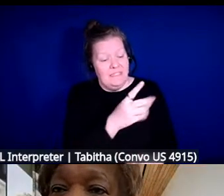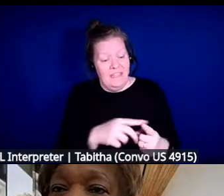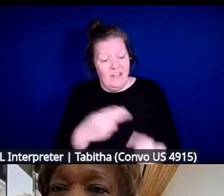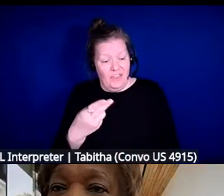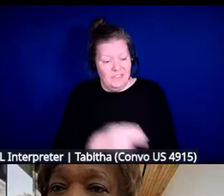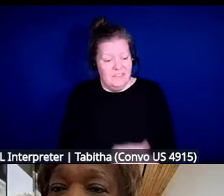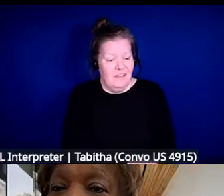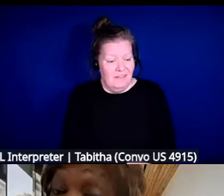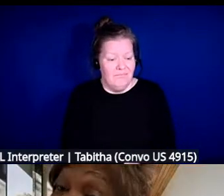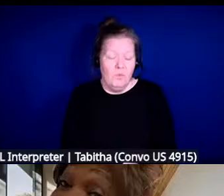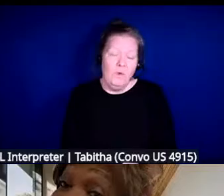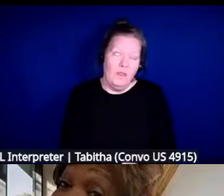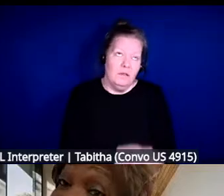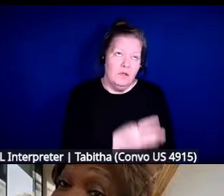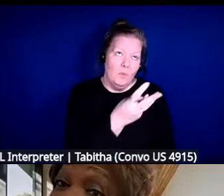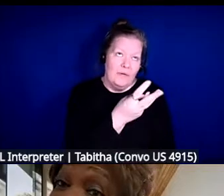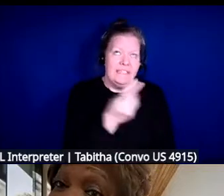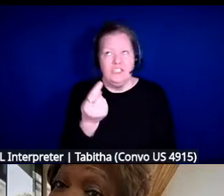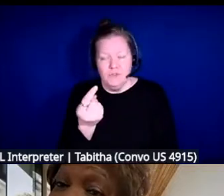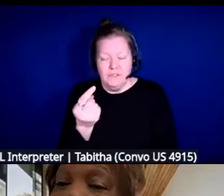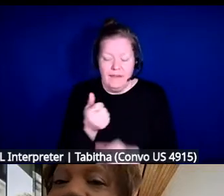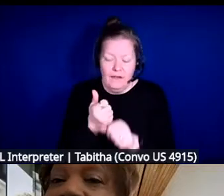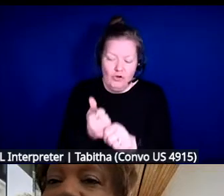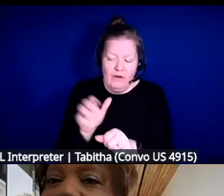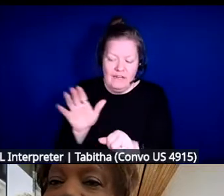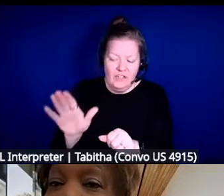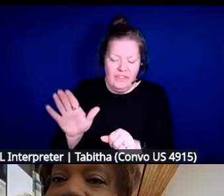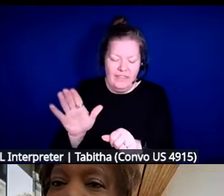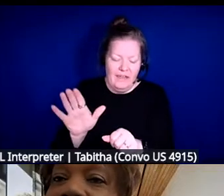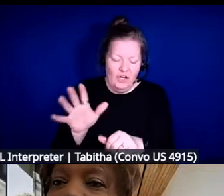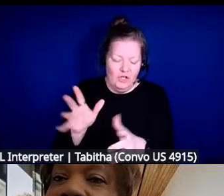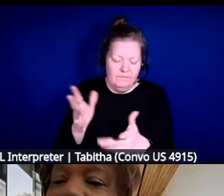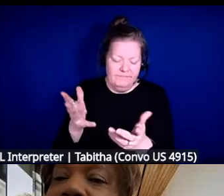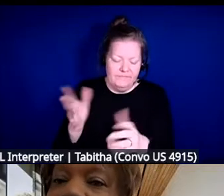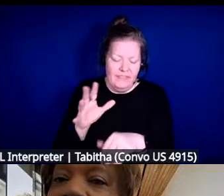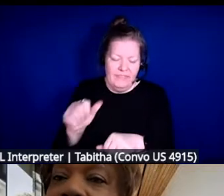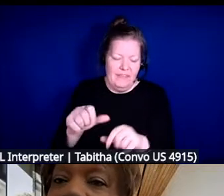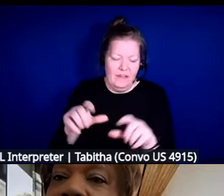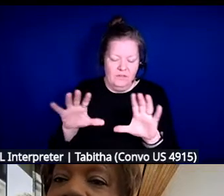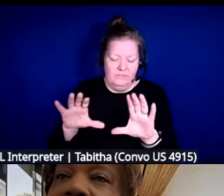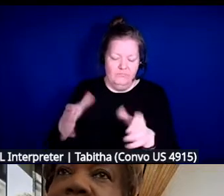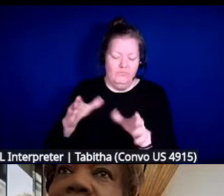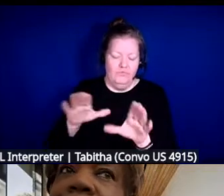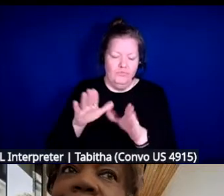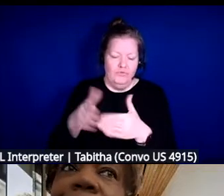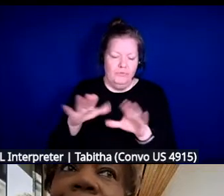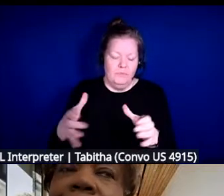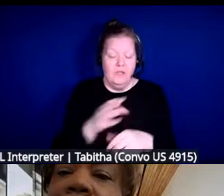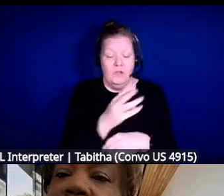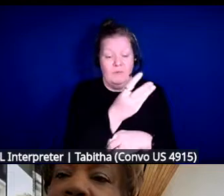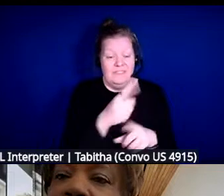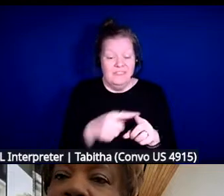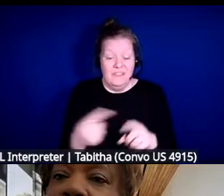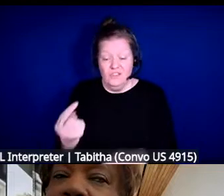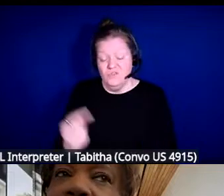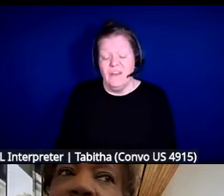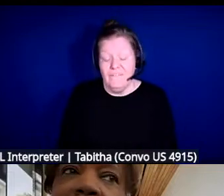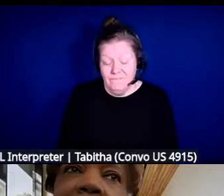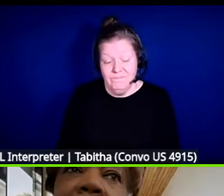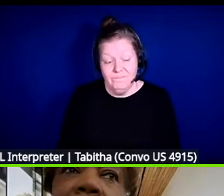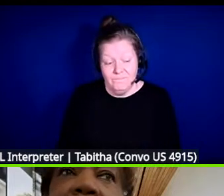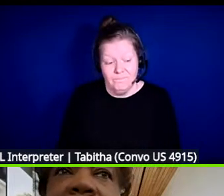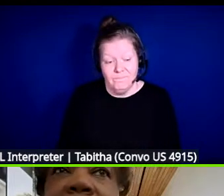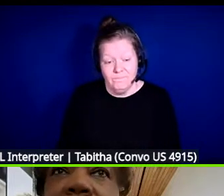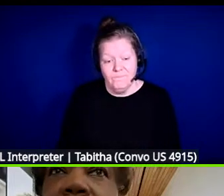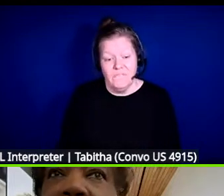Thursday. Well, Wednesday to Tuesday, according to their book their block. So I'm staying Wednesday to Tuesday.